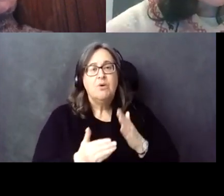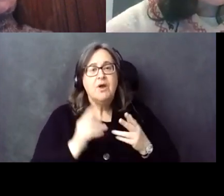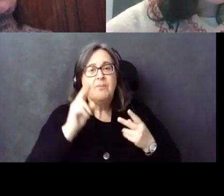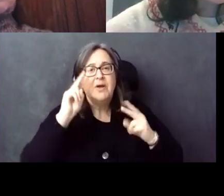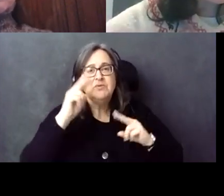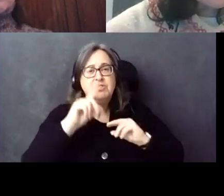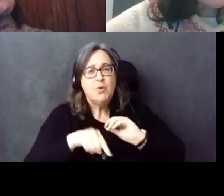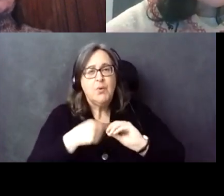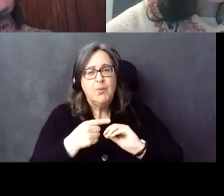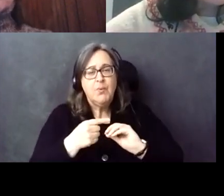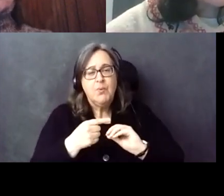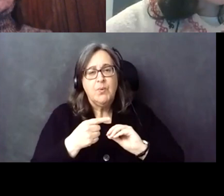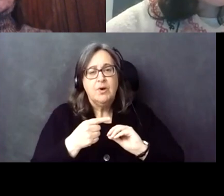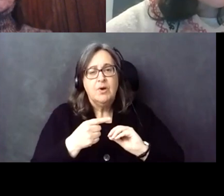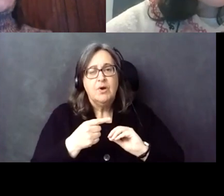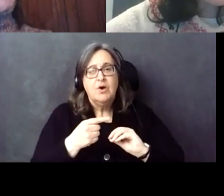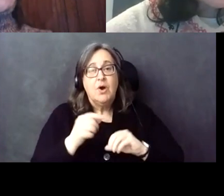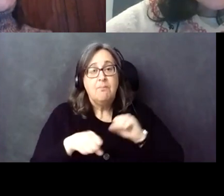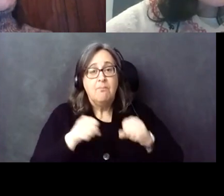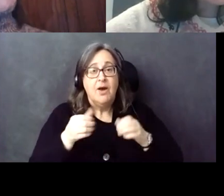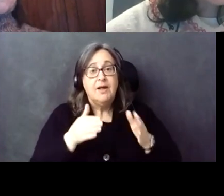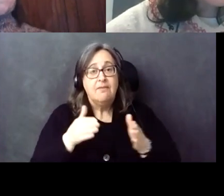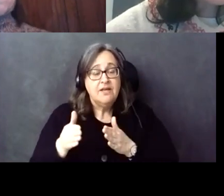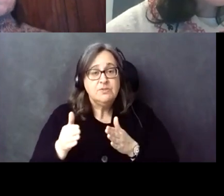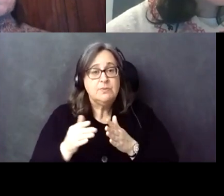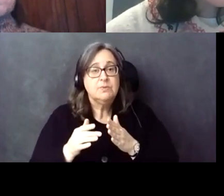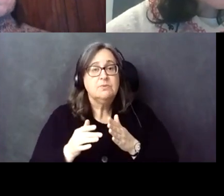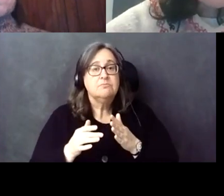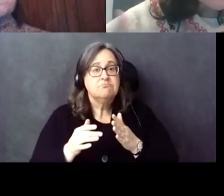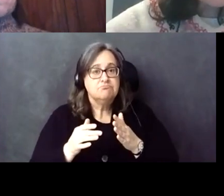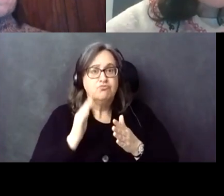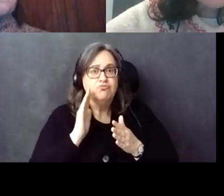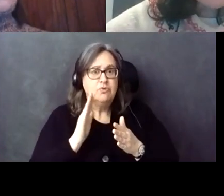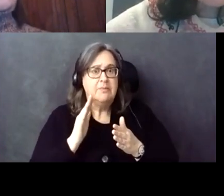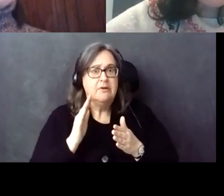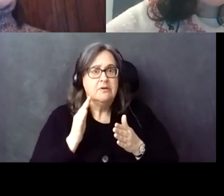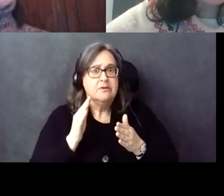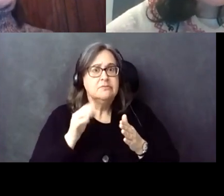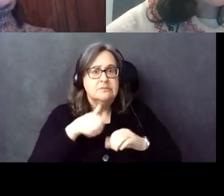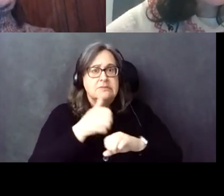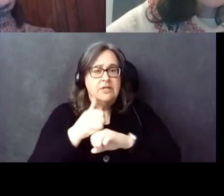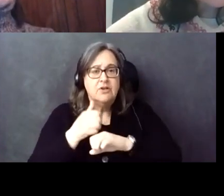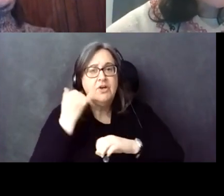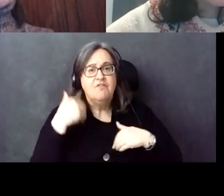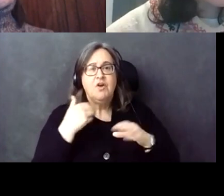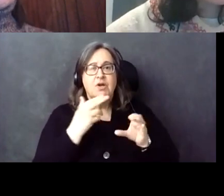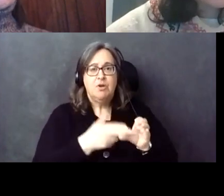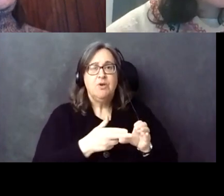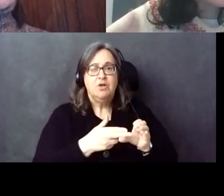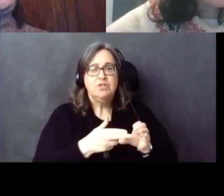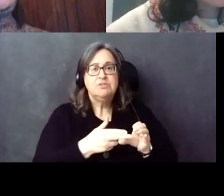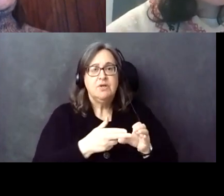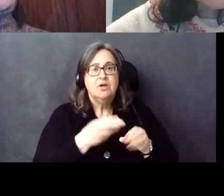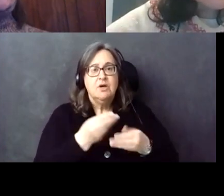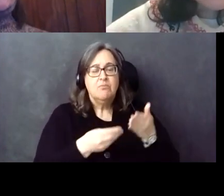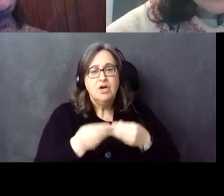misconceptions about the fact that bike lanes were coming. And so I think obviously if you have participatory budget in your ward, that's a really great way